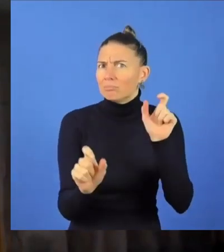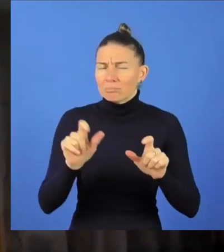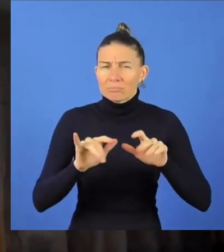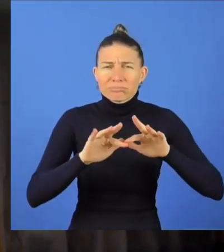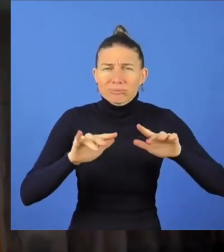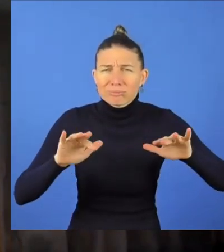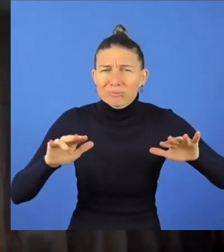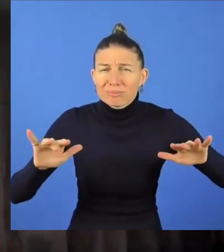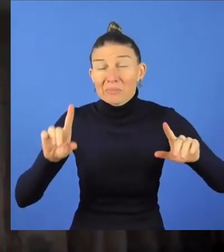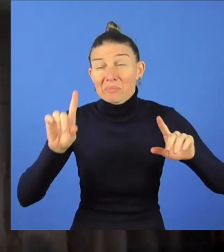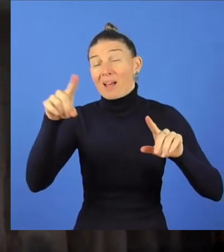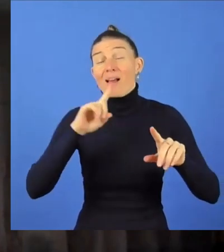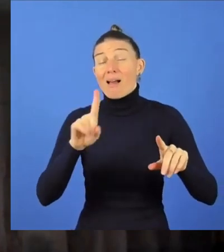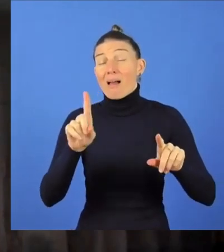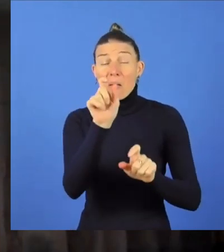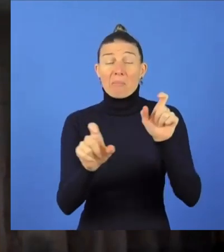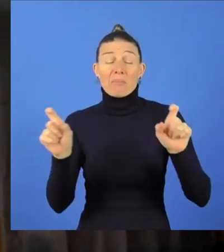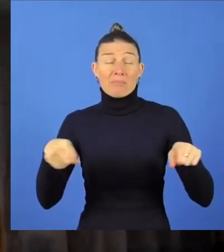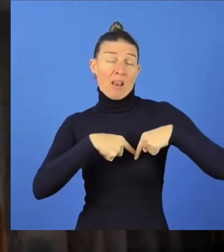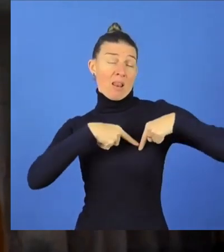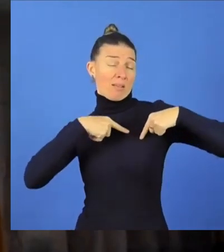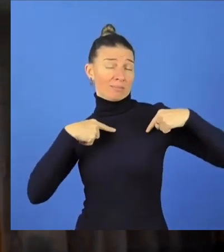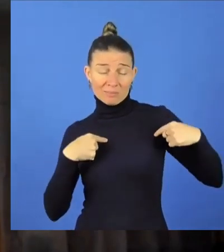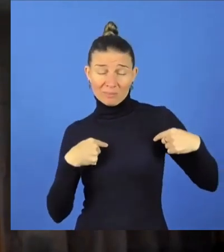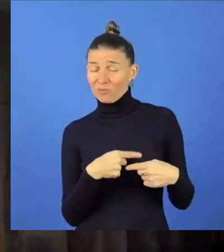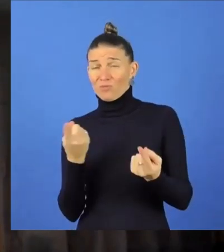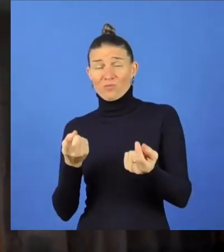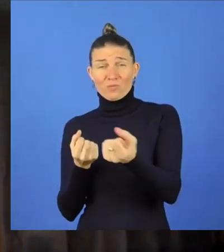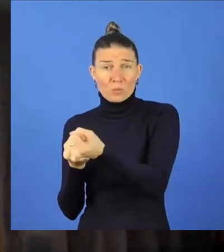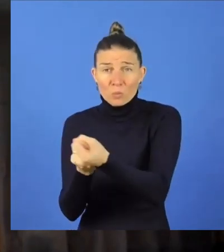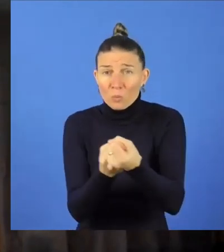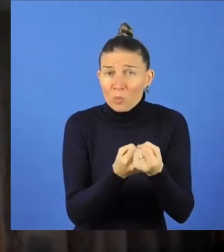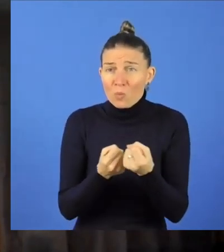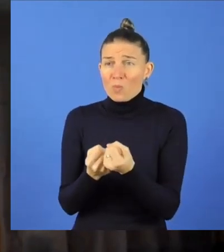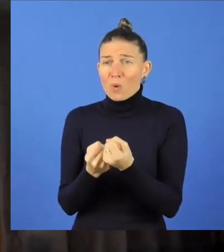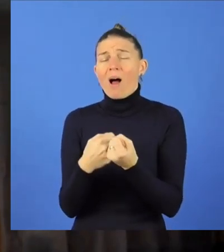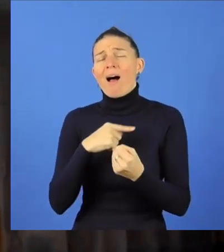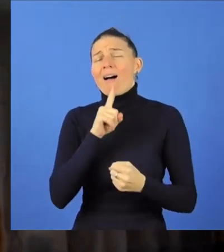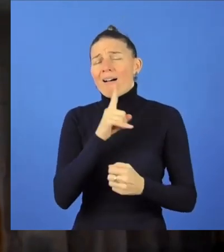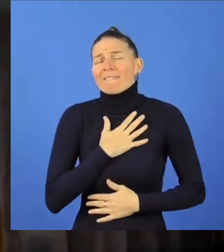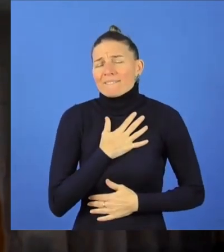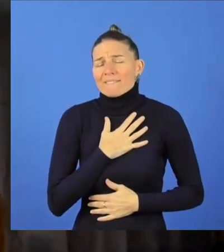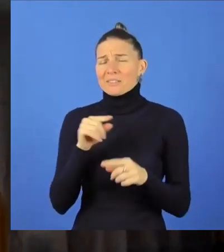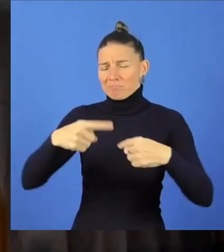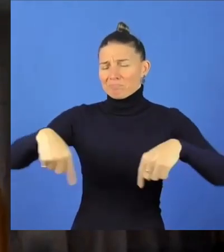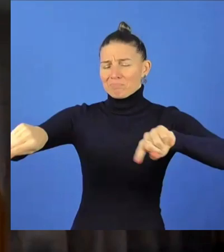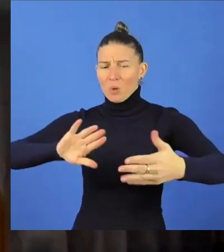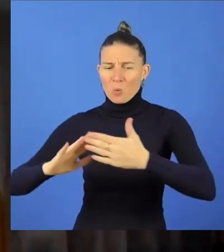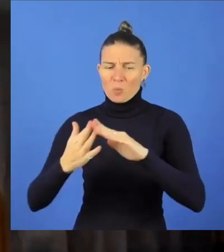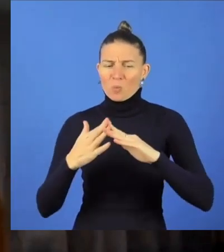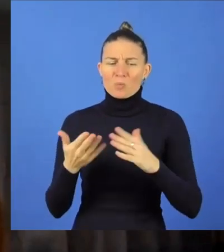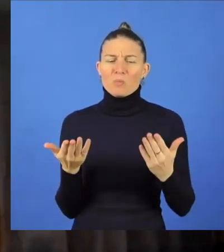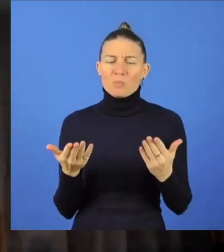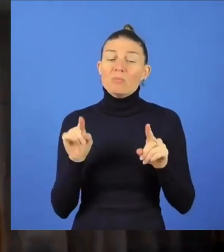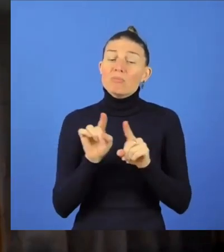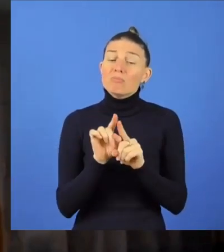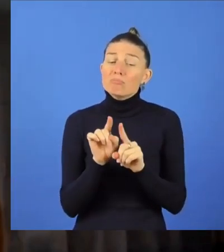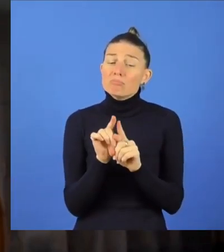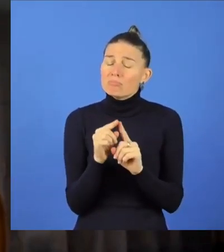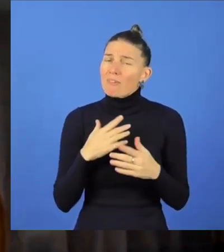and support. And I really like the community. And you feel like you can arrive there and you have a place